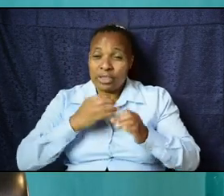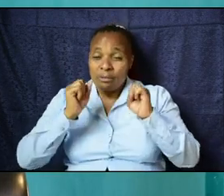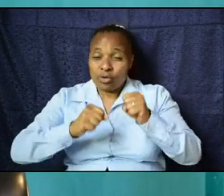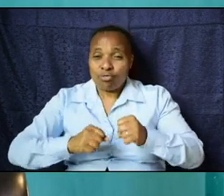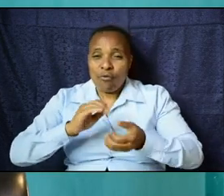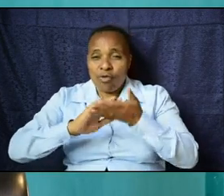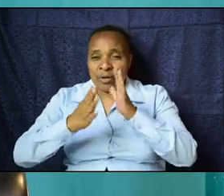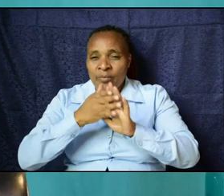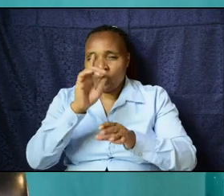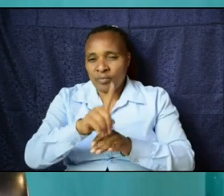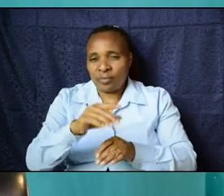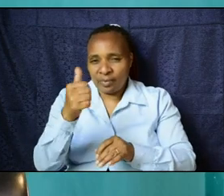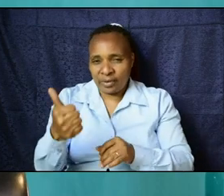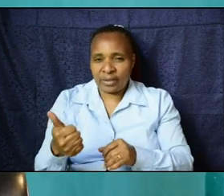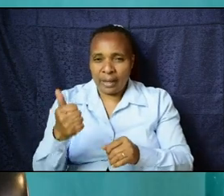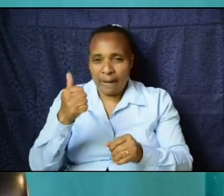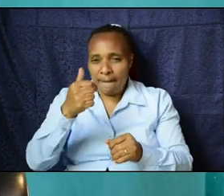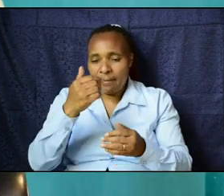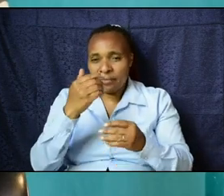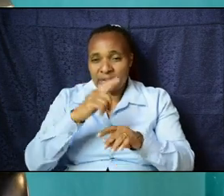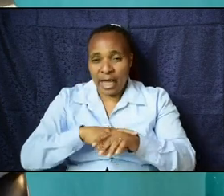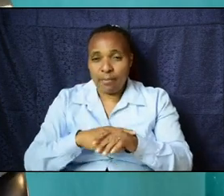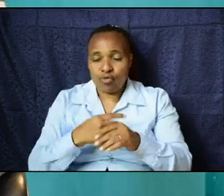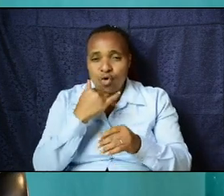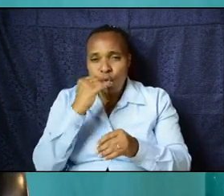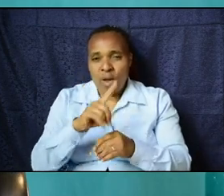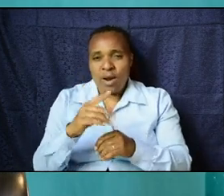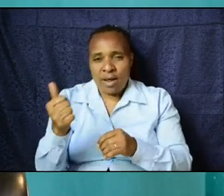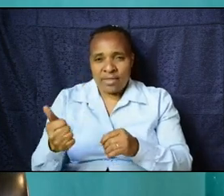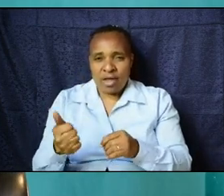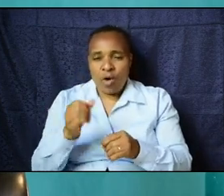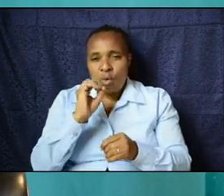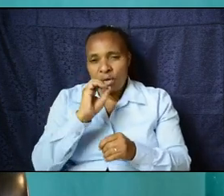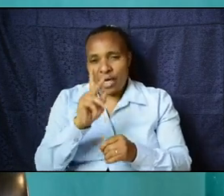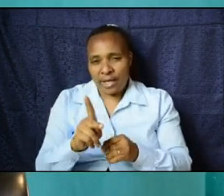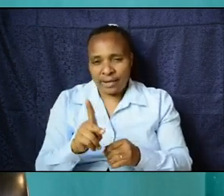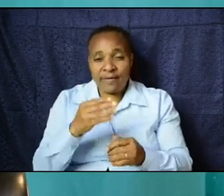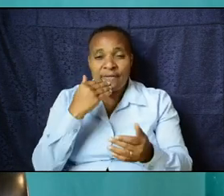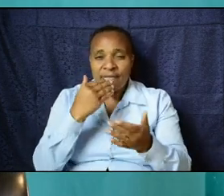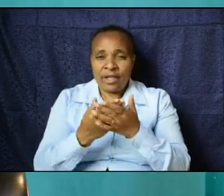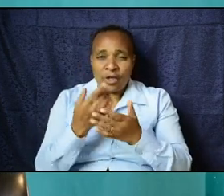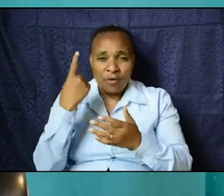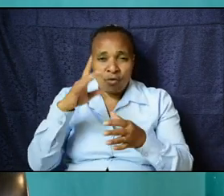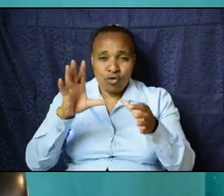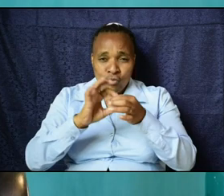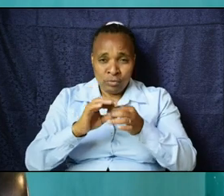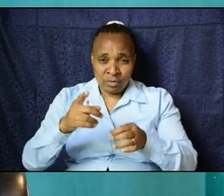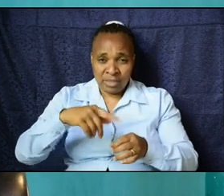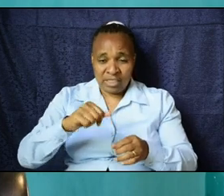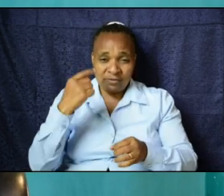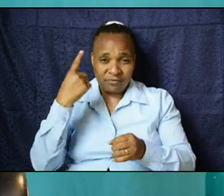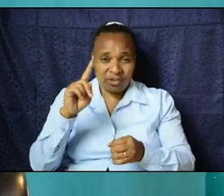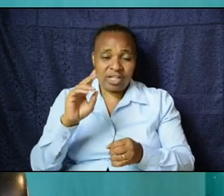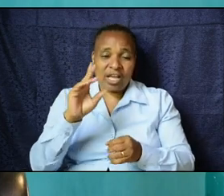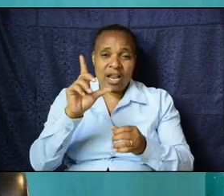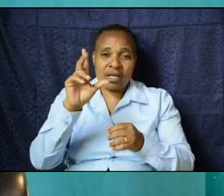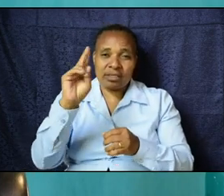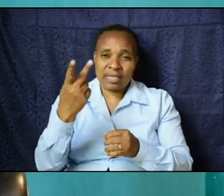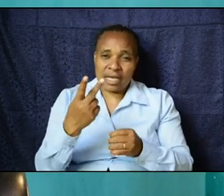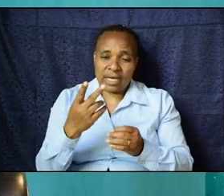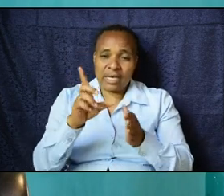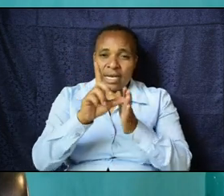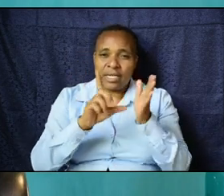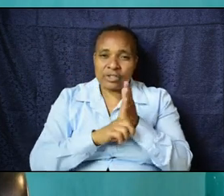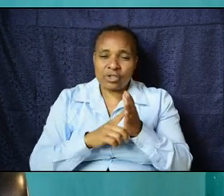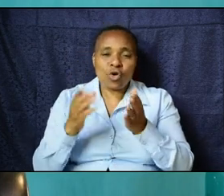each other when we wrong each other. Okay, so thank you all so much for joining us for this second lesson. And we hope you'll be